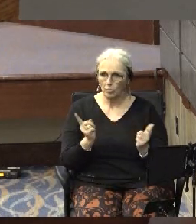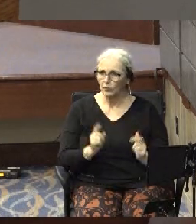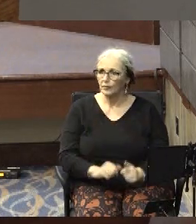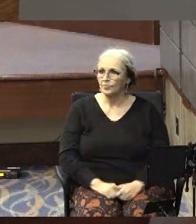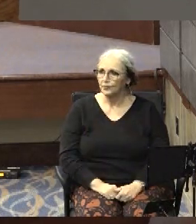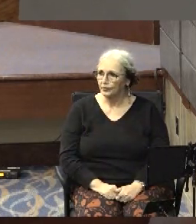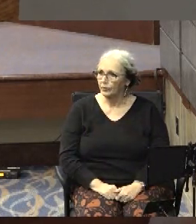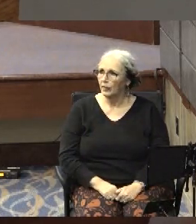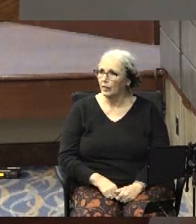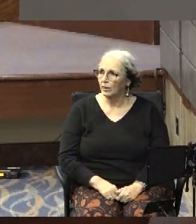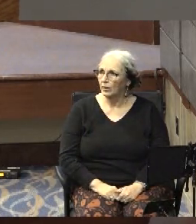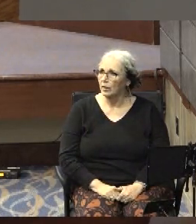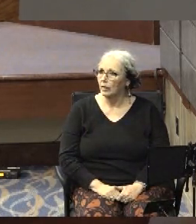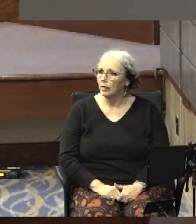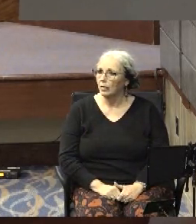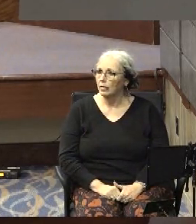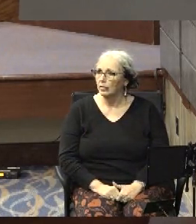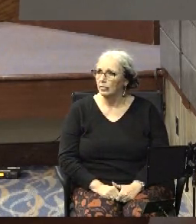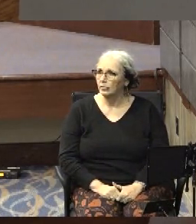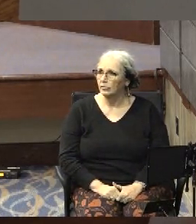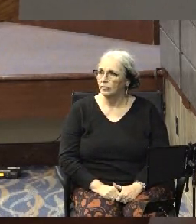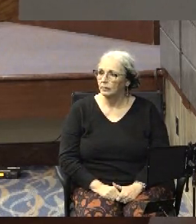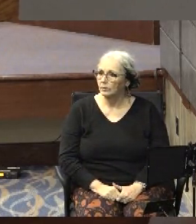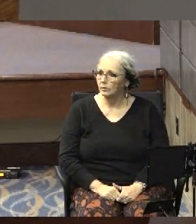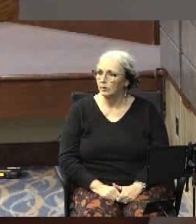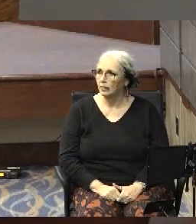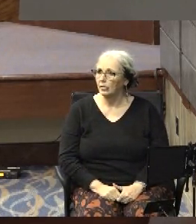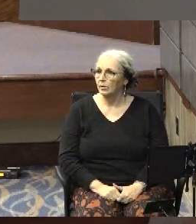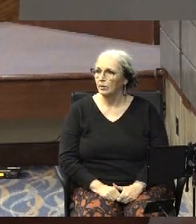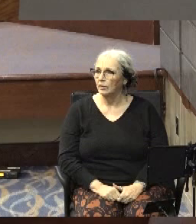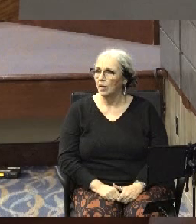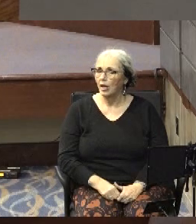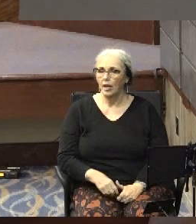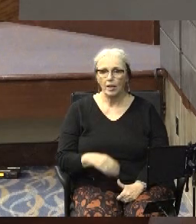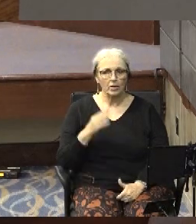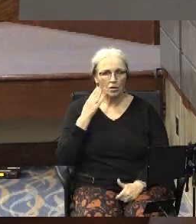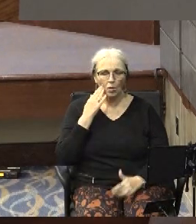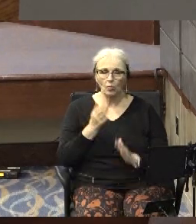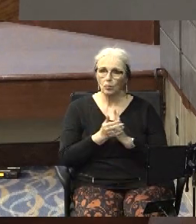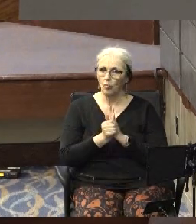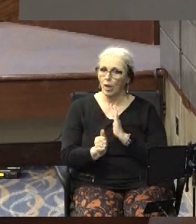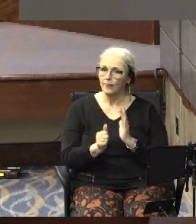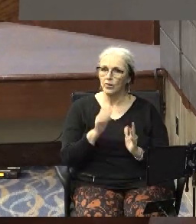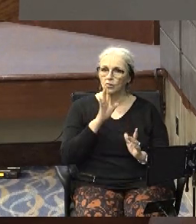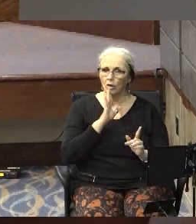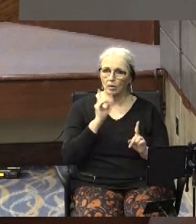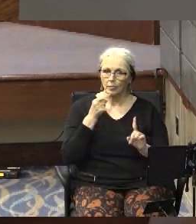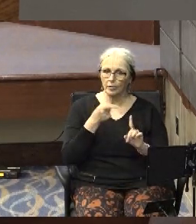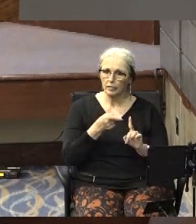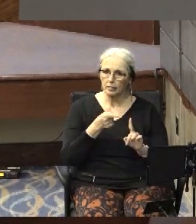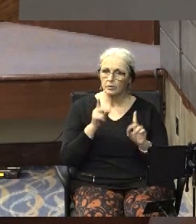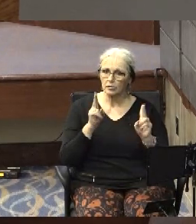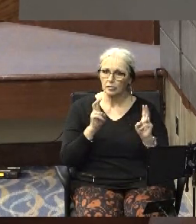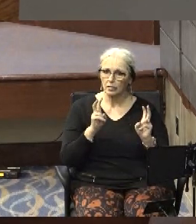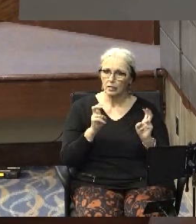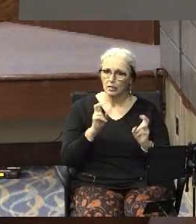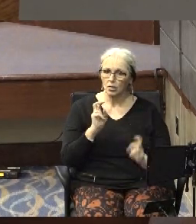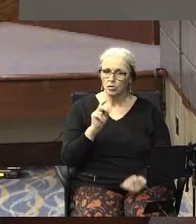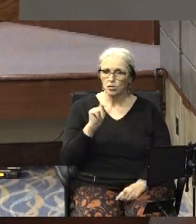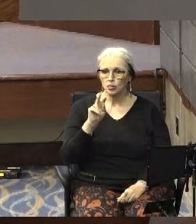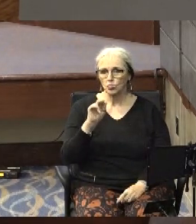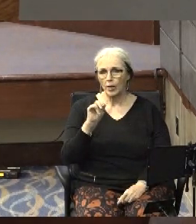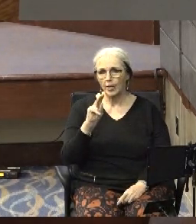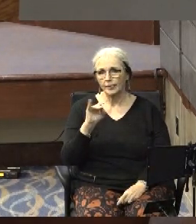I said, my name is Monty Suffern. I know I'm well qualified to speak to this issue, the purchase of these transit vans as they